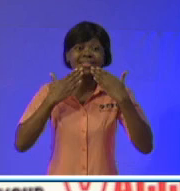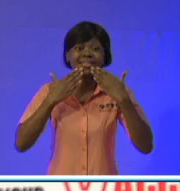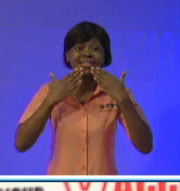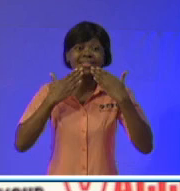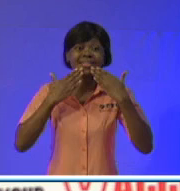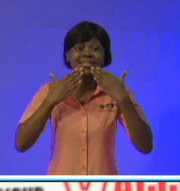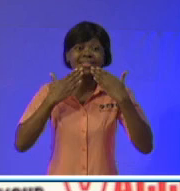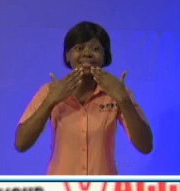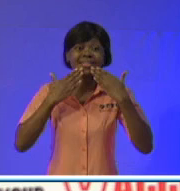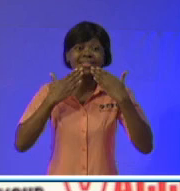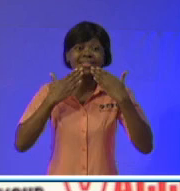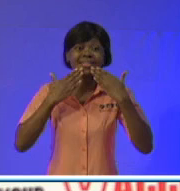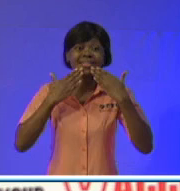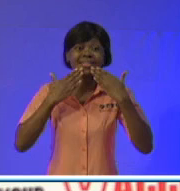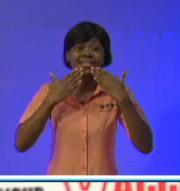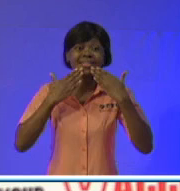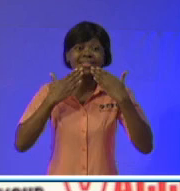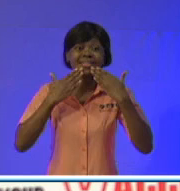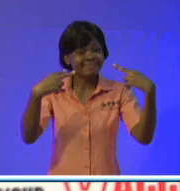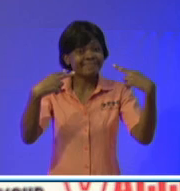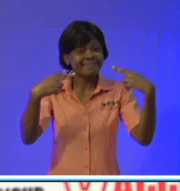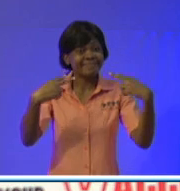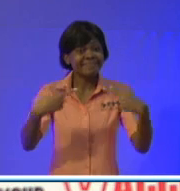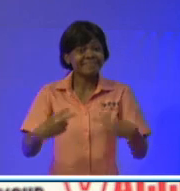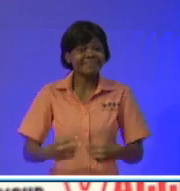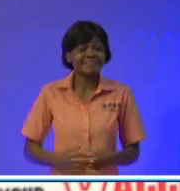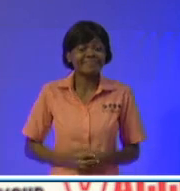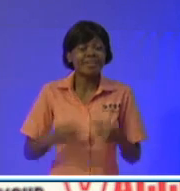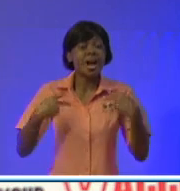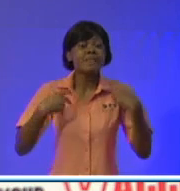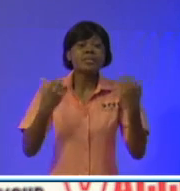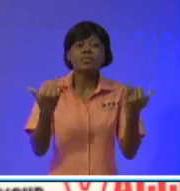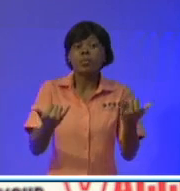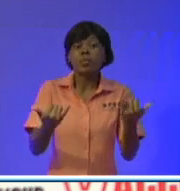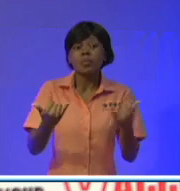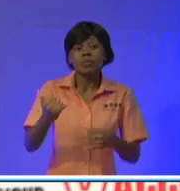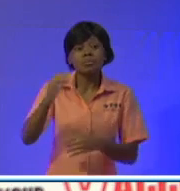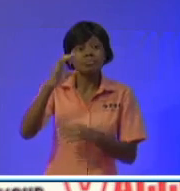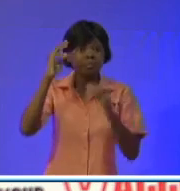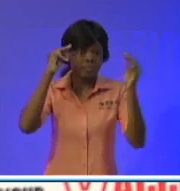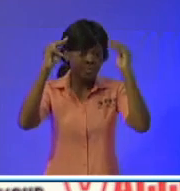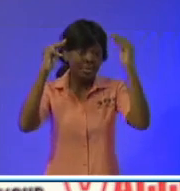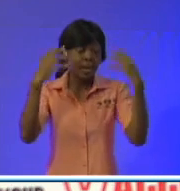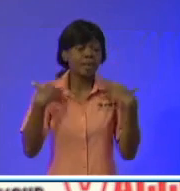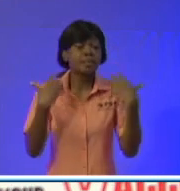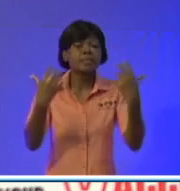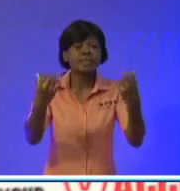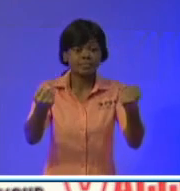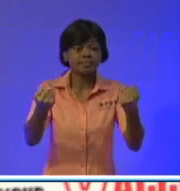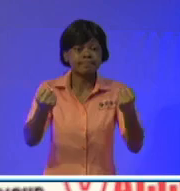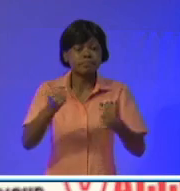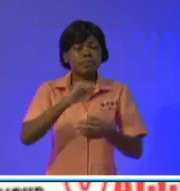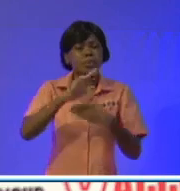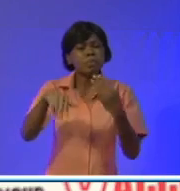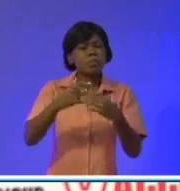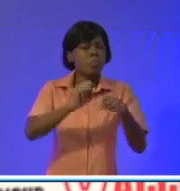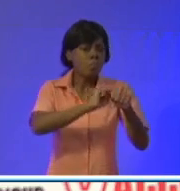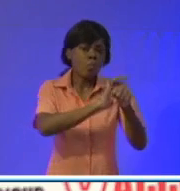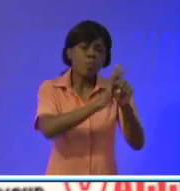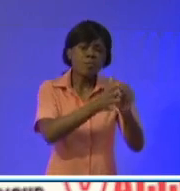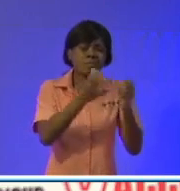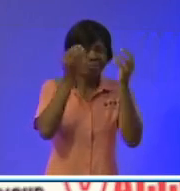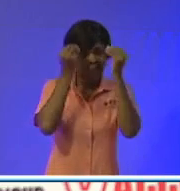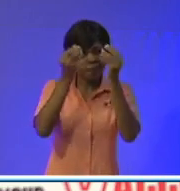for the Ministry of Health virtual media conference on the National COVID-19 Response for December